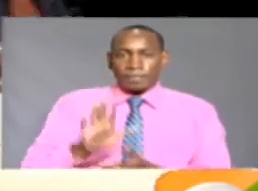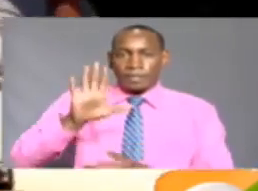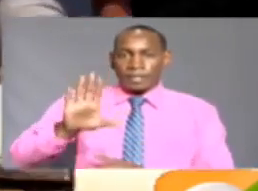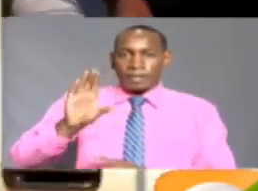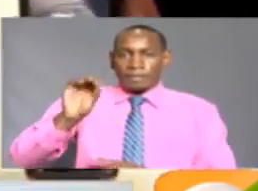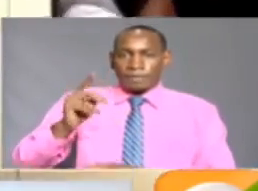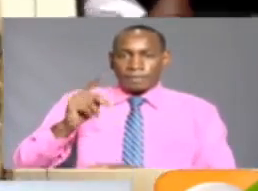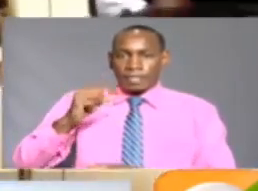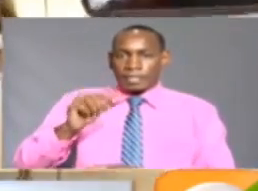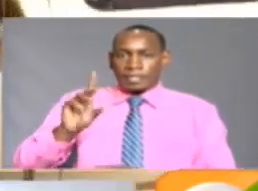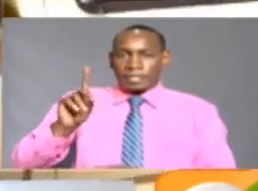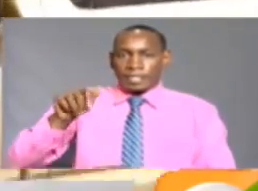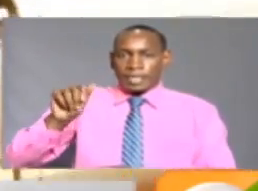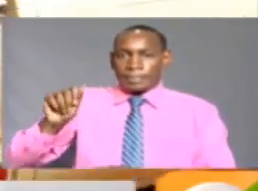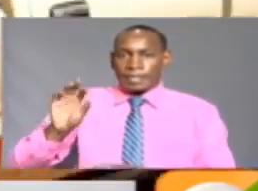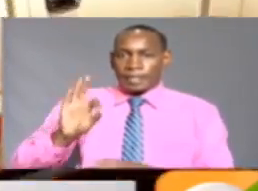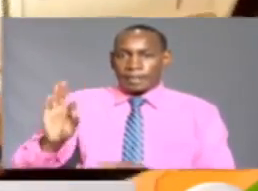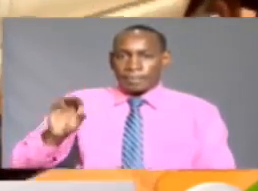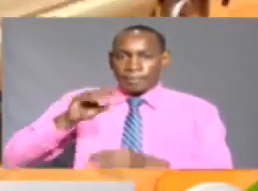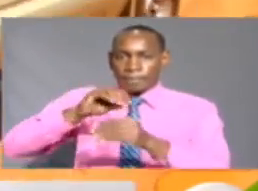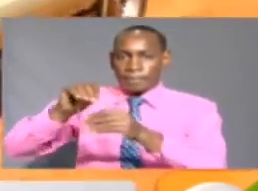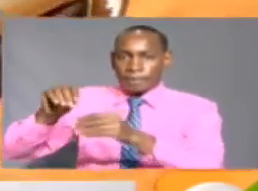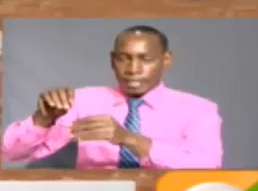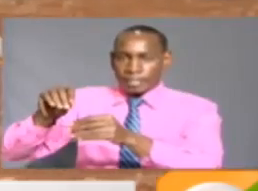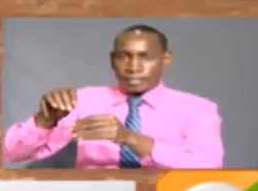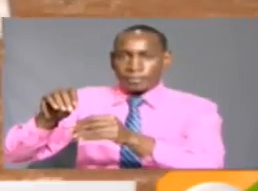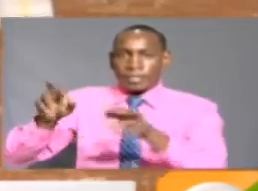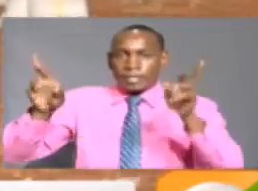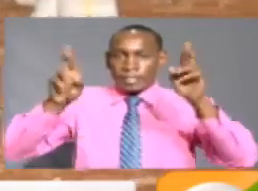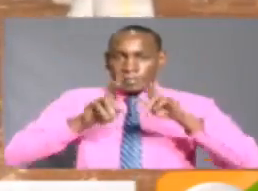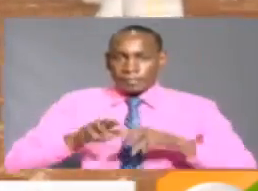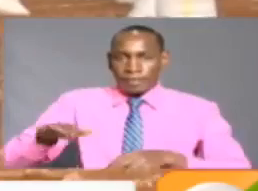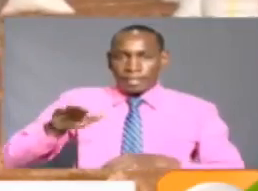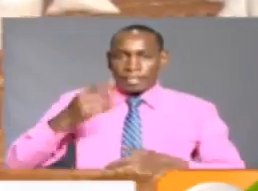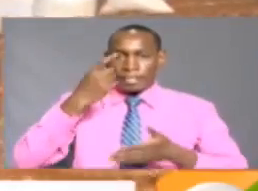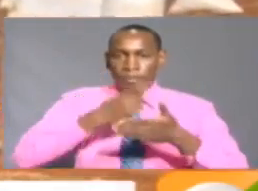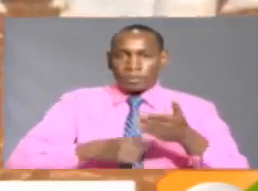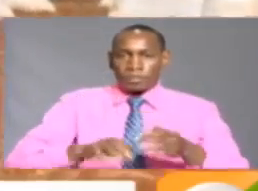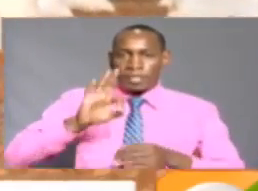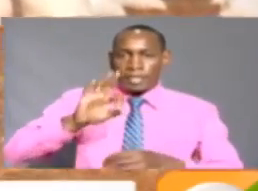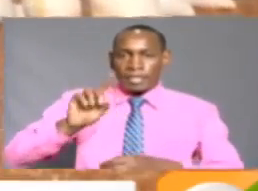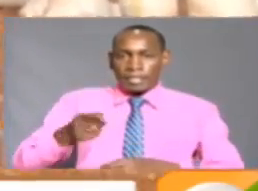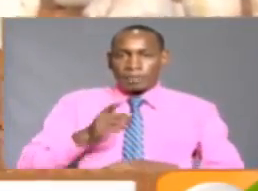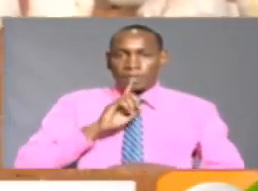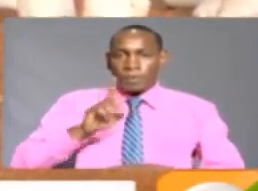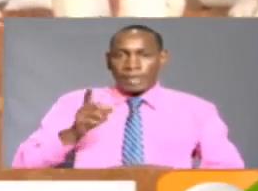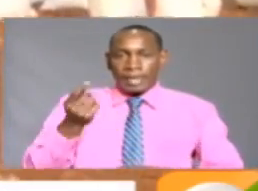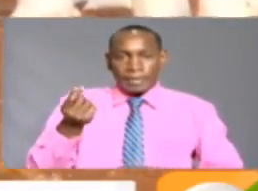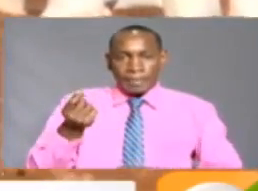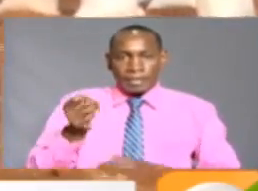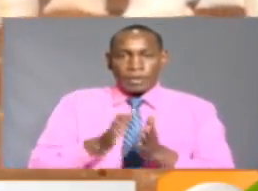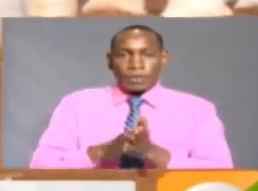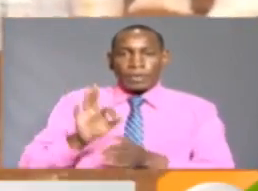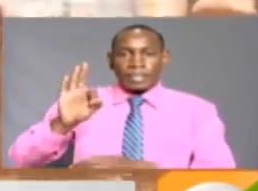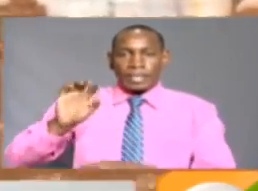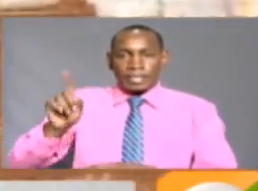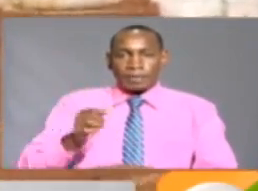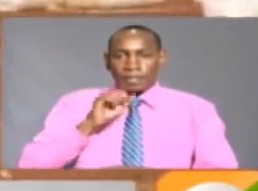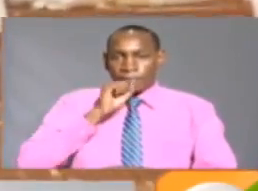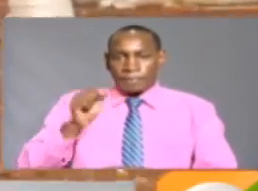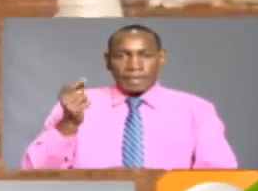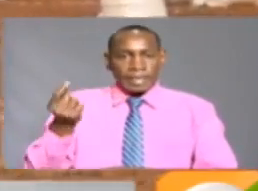kilogram bag of DAP fertilizer in major towns in Chanzoya County retails at between 3,100 shillings and